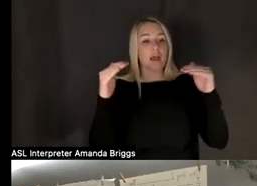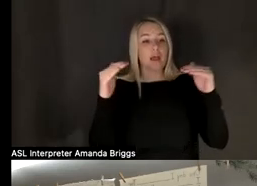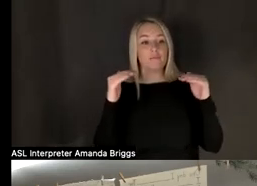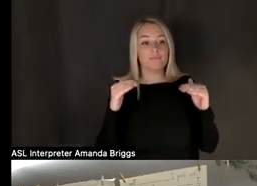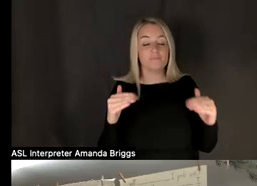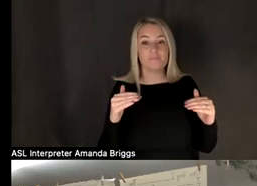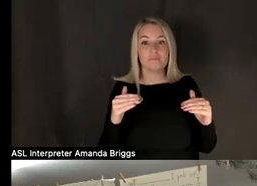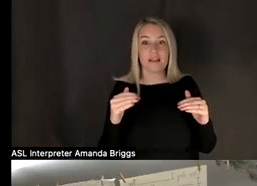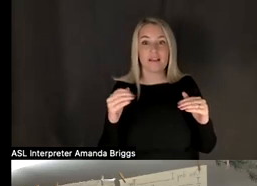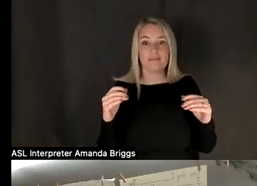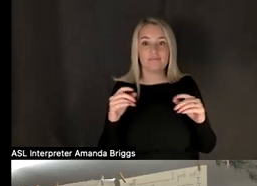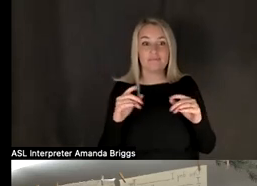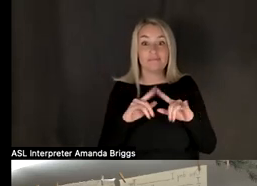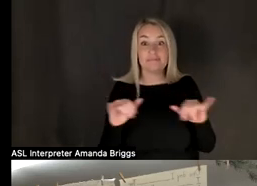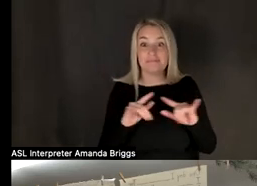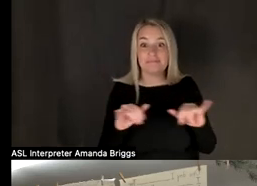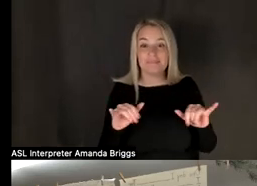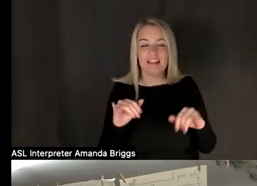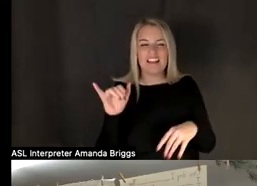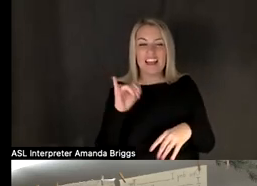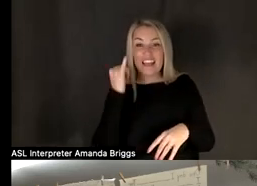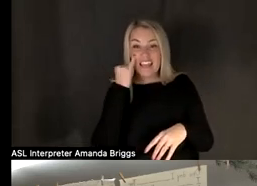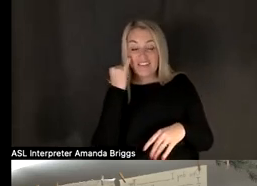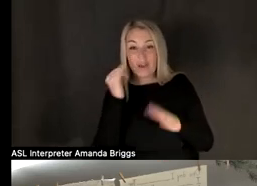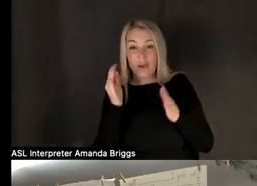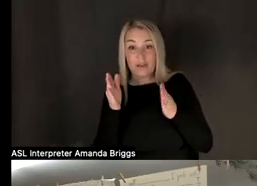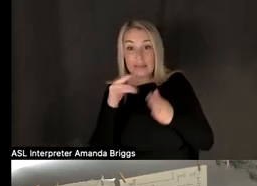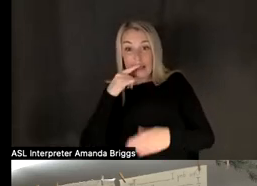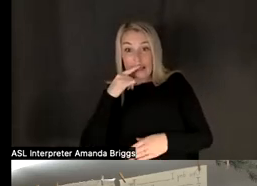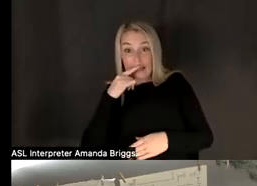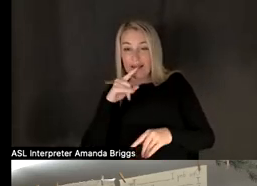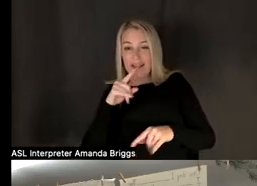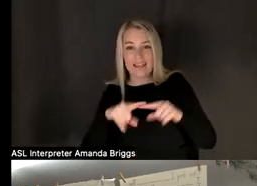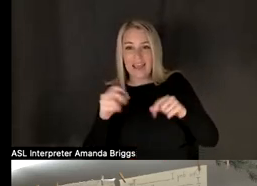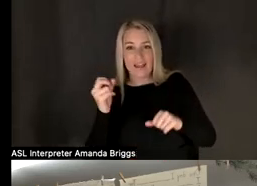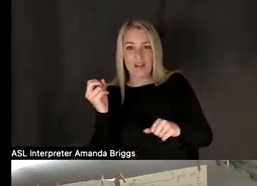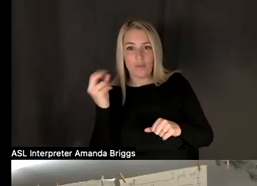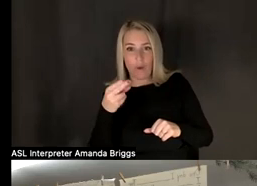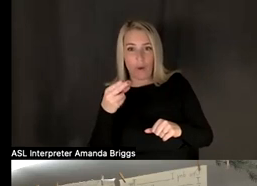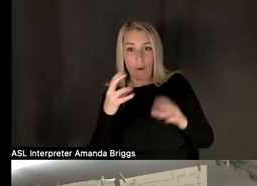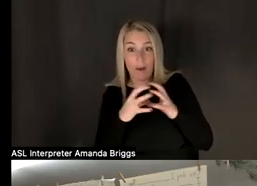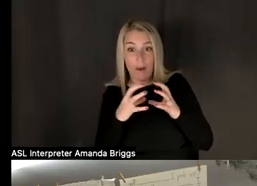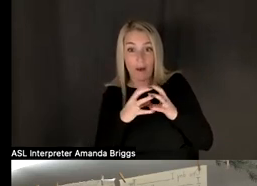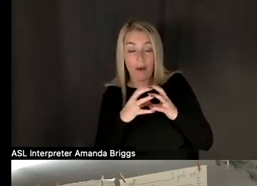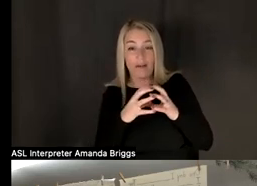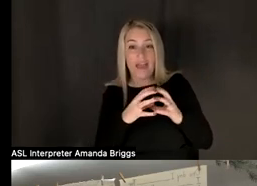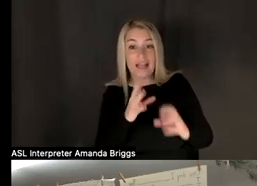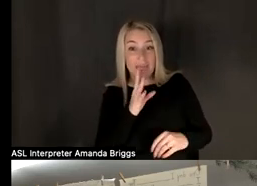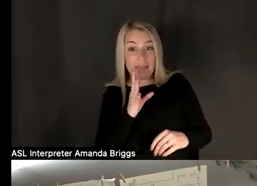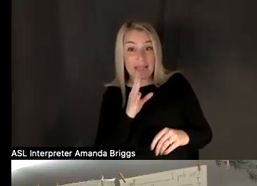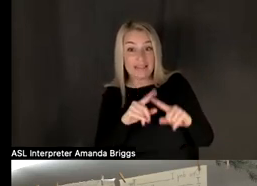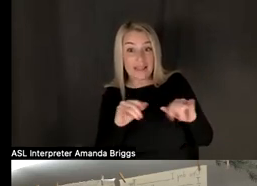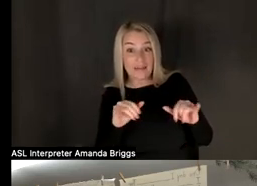a ball and speak at the same time are also struggling with reading. So we want to make sure that you